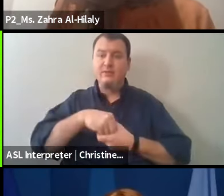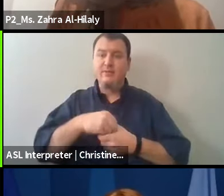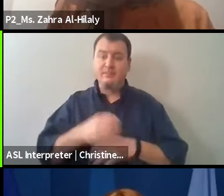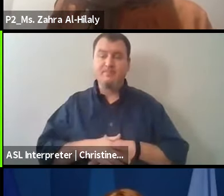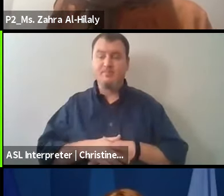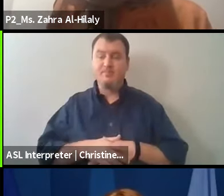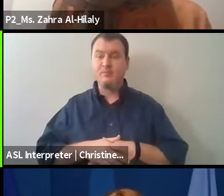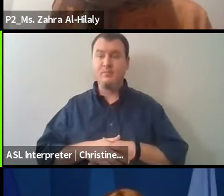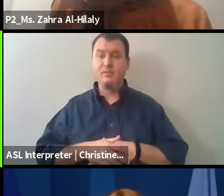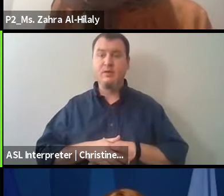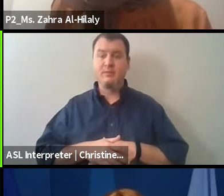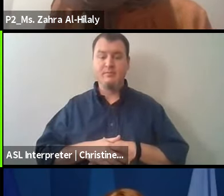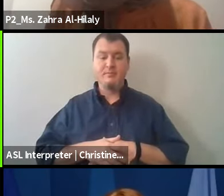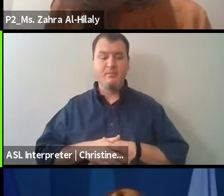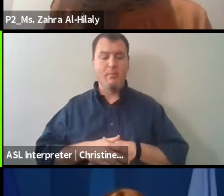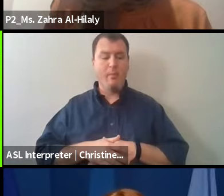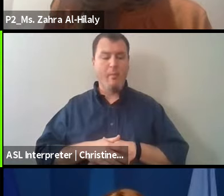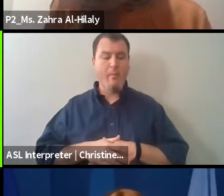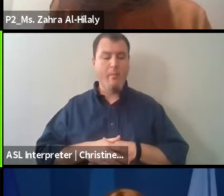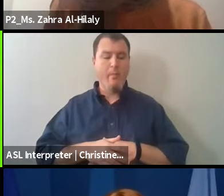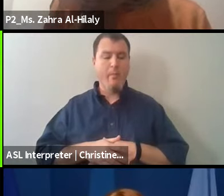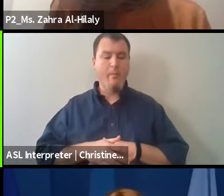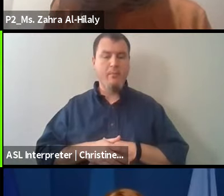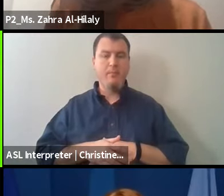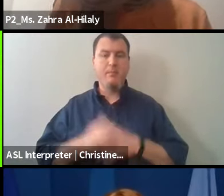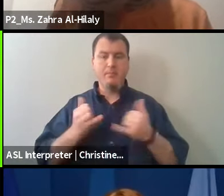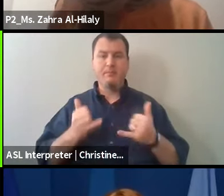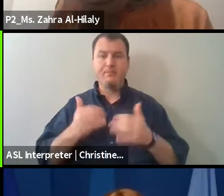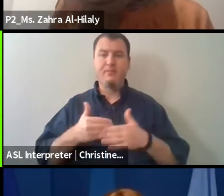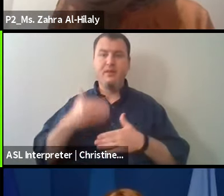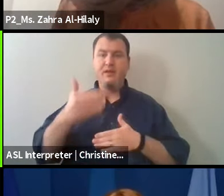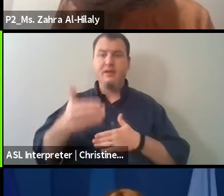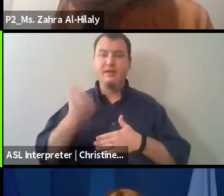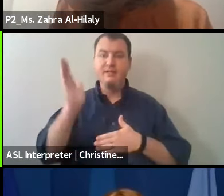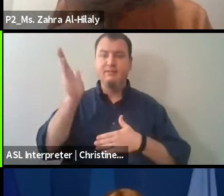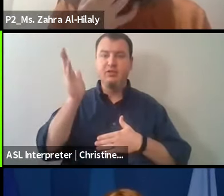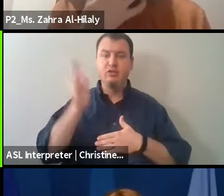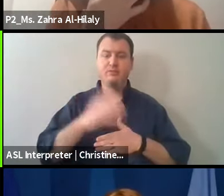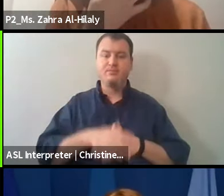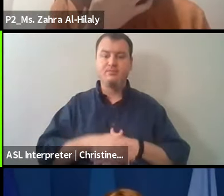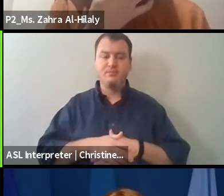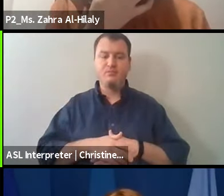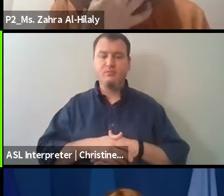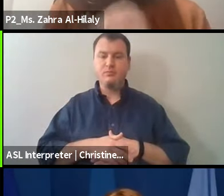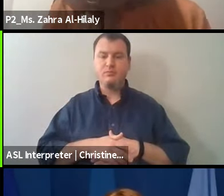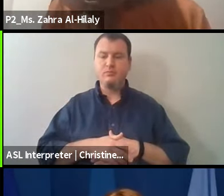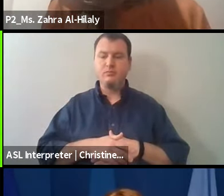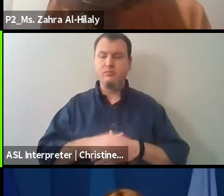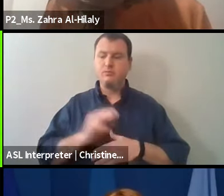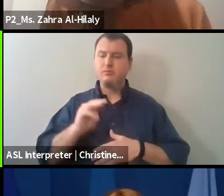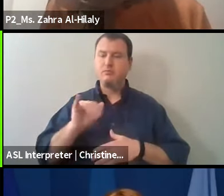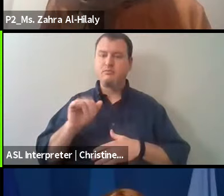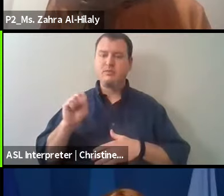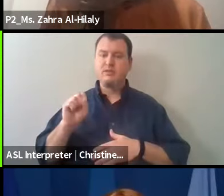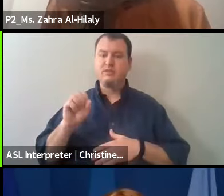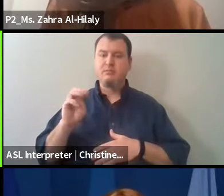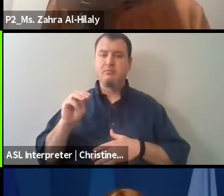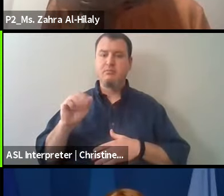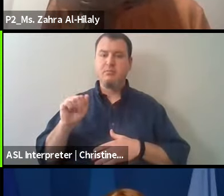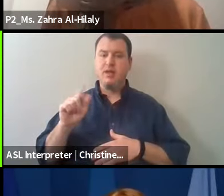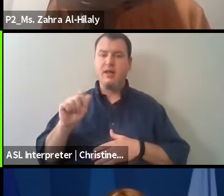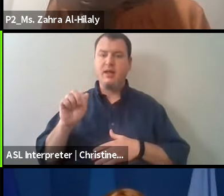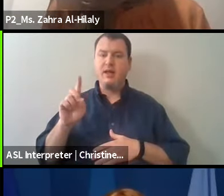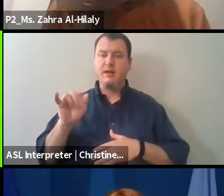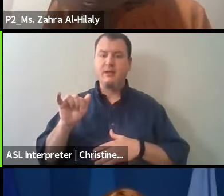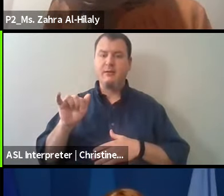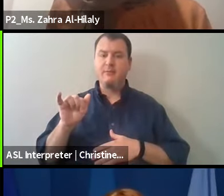I'm going to move now to the next speaker, Mrs. Naledi Pandor, who is the